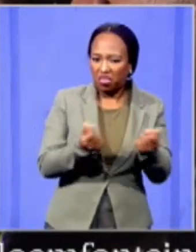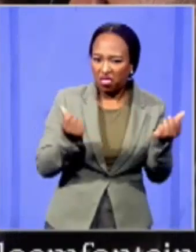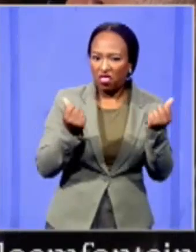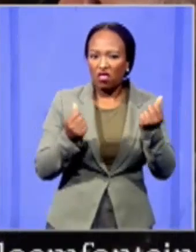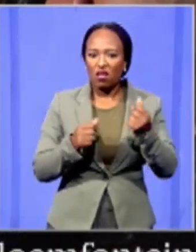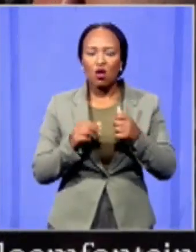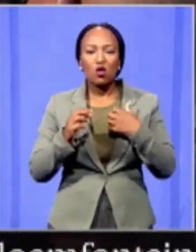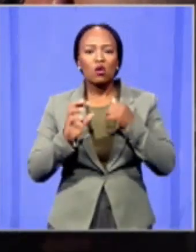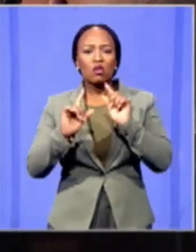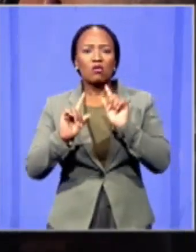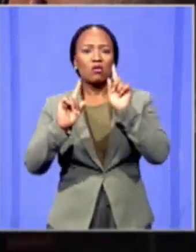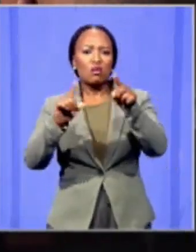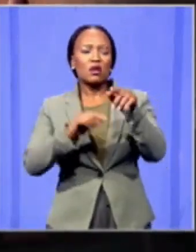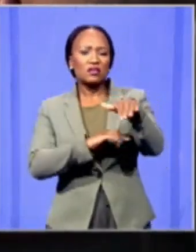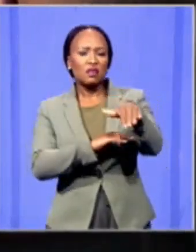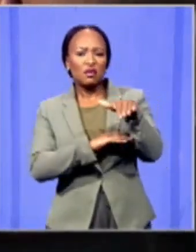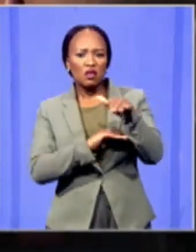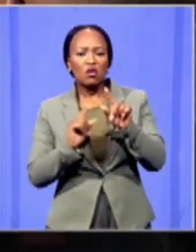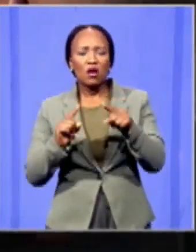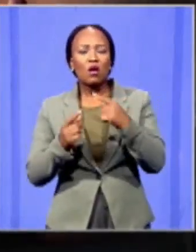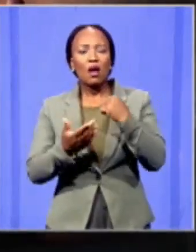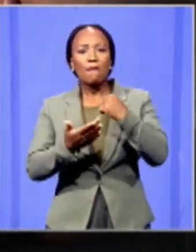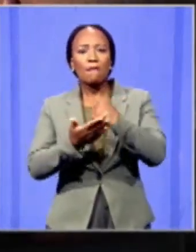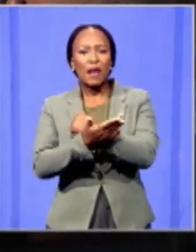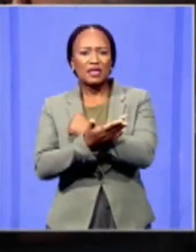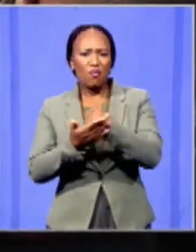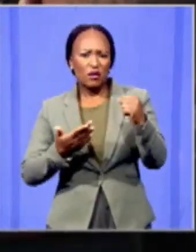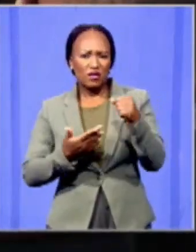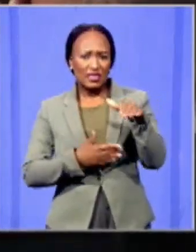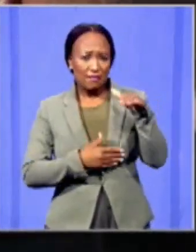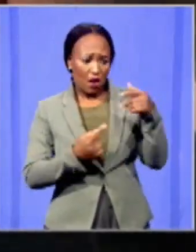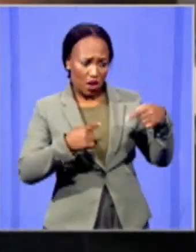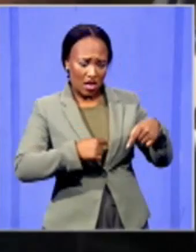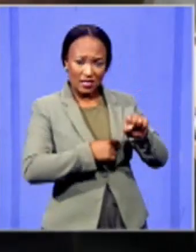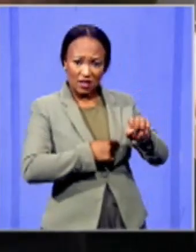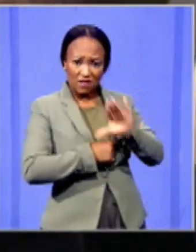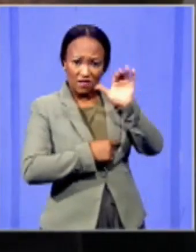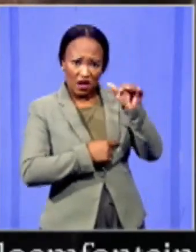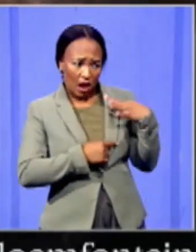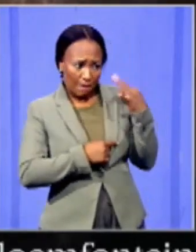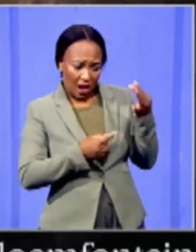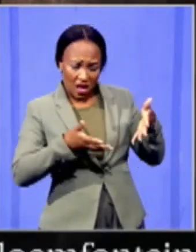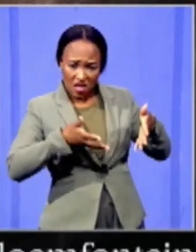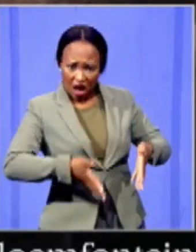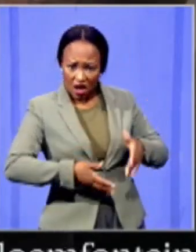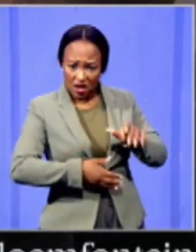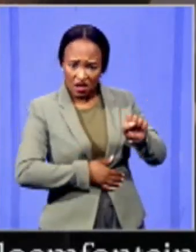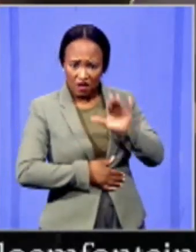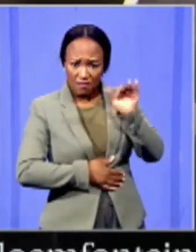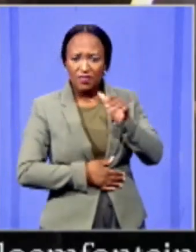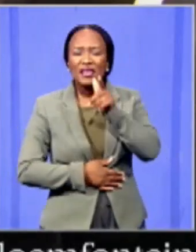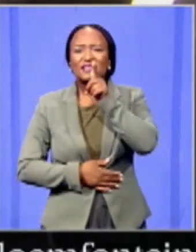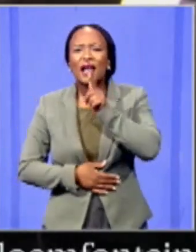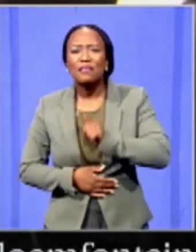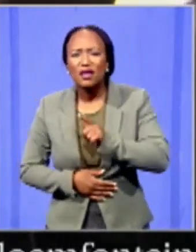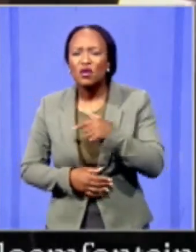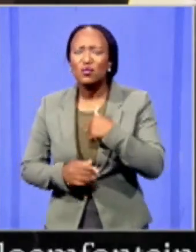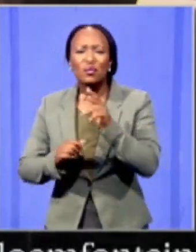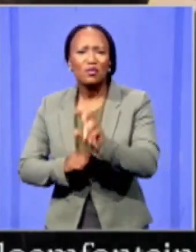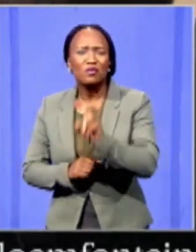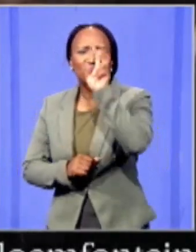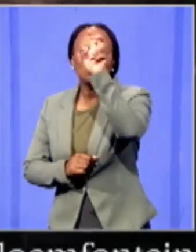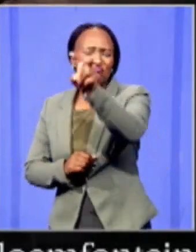you can't apply for a Zimbabwean passport in South Africa. Can you? That's the thing. That's the thing, but tell me, how are you going to cross over